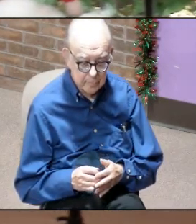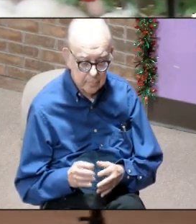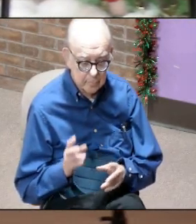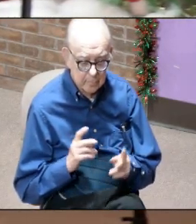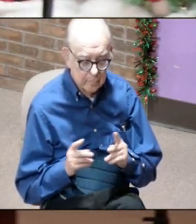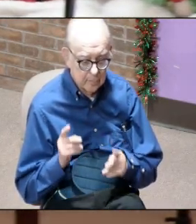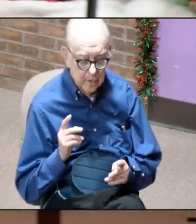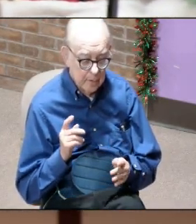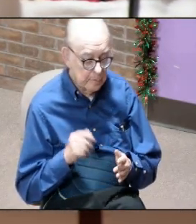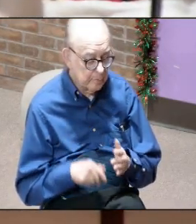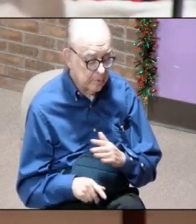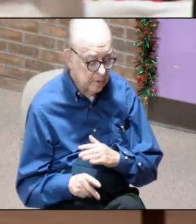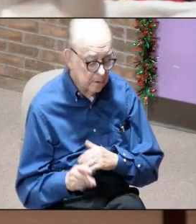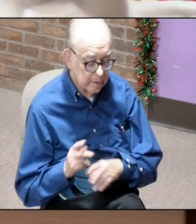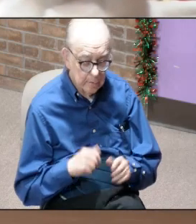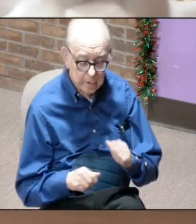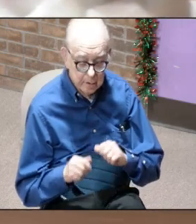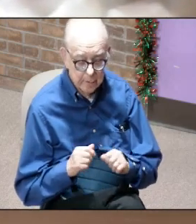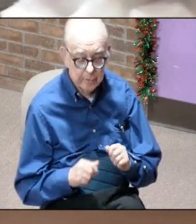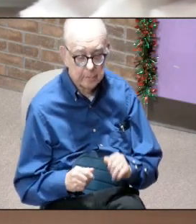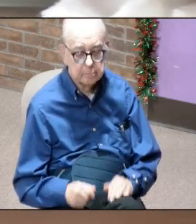People are killing each other.